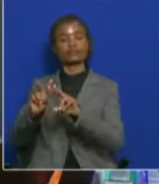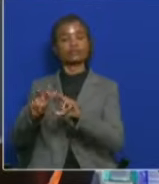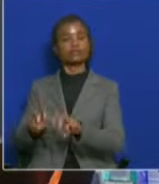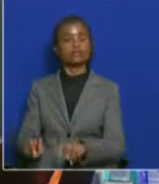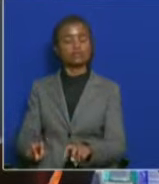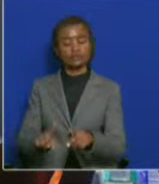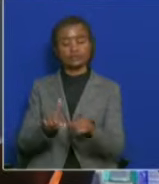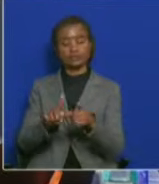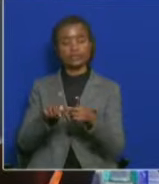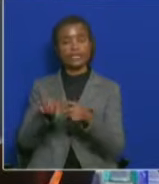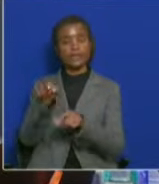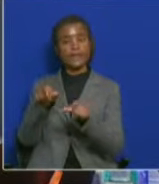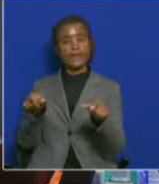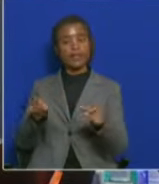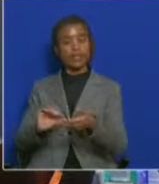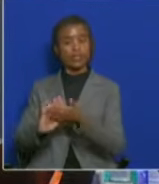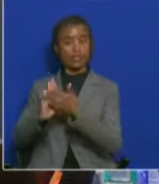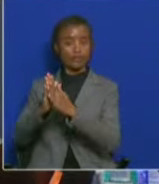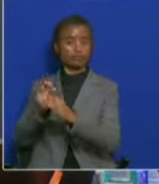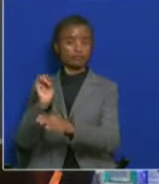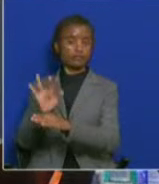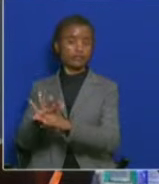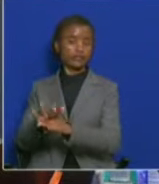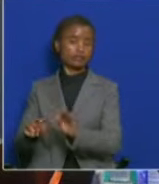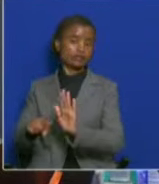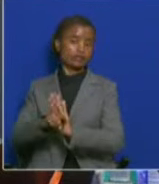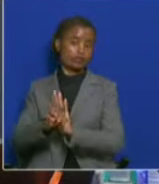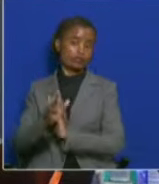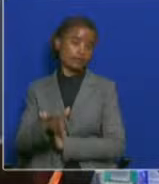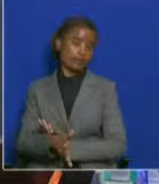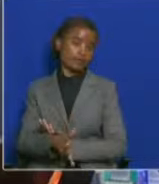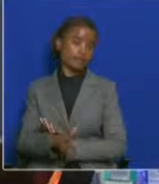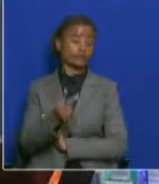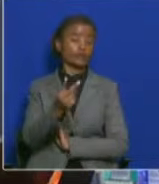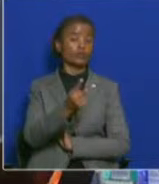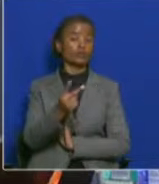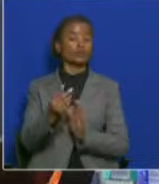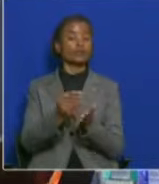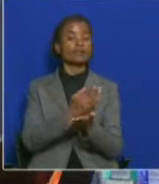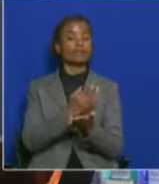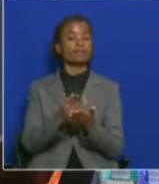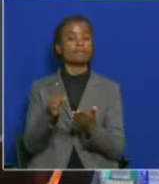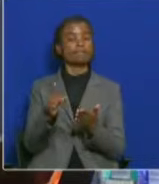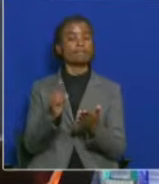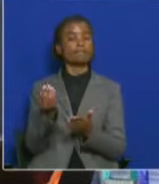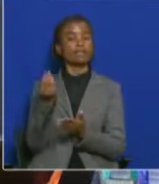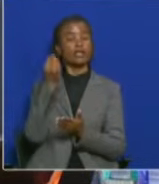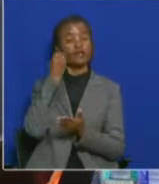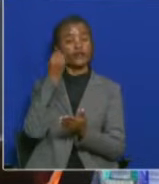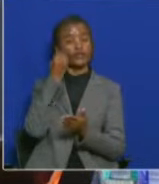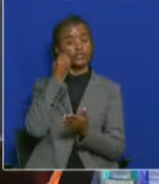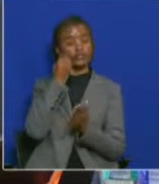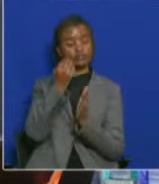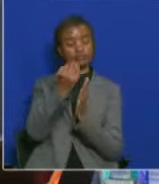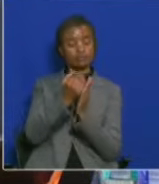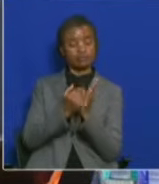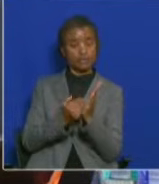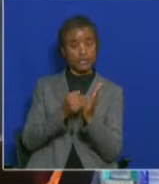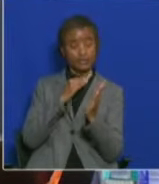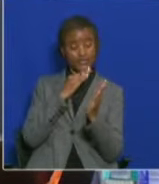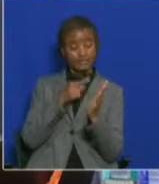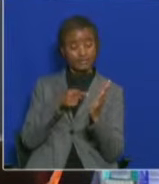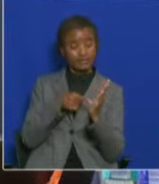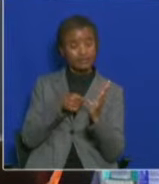contain sensitive material that also can't be led publicly in any sensible manner. For